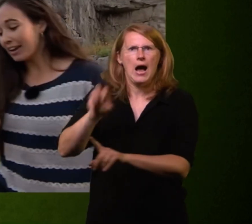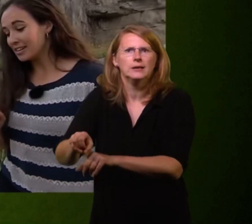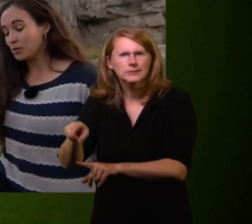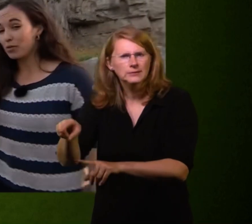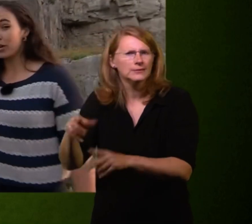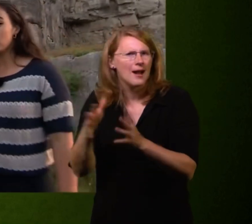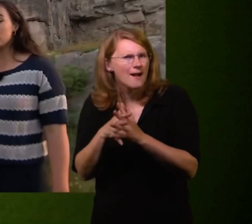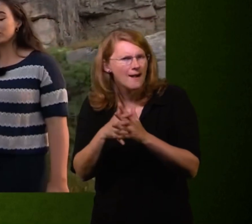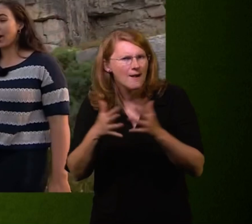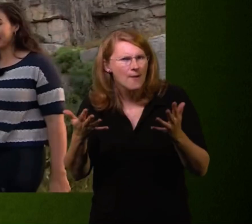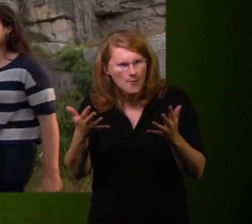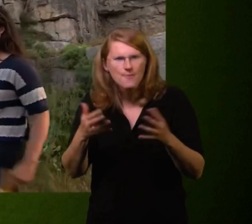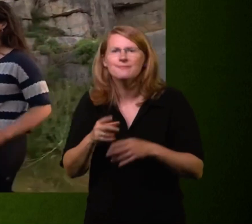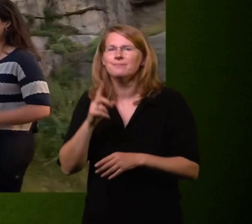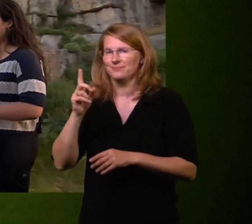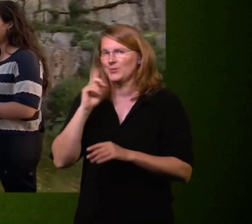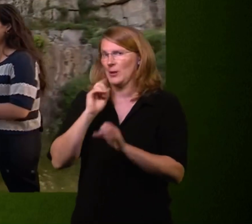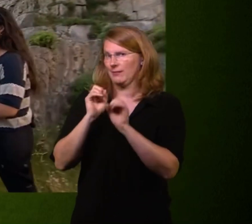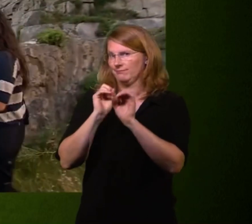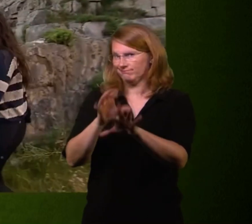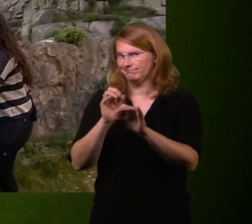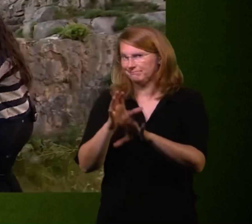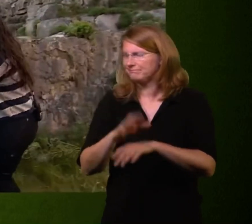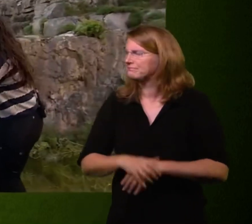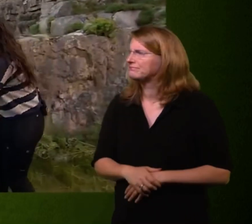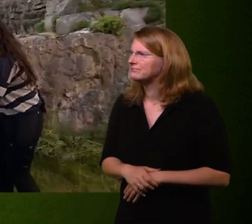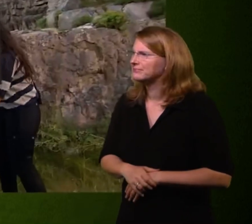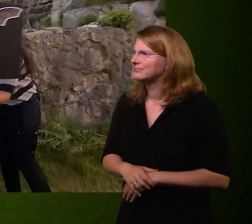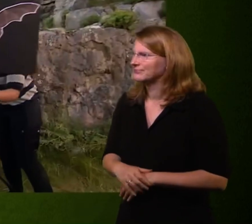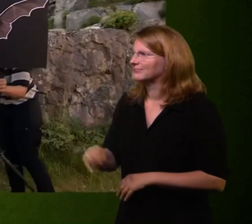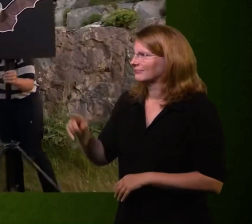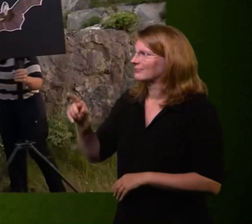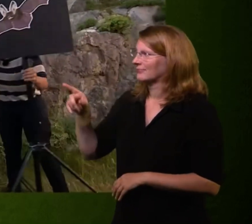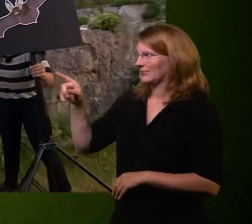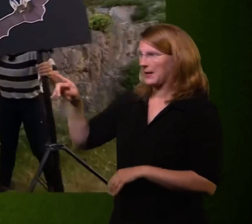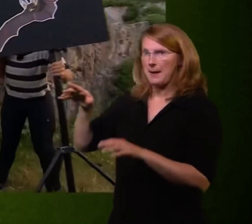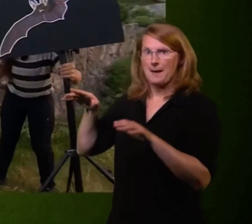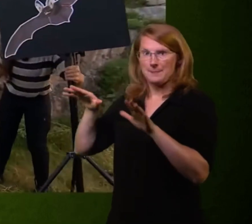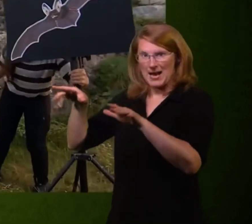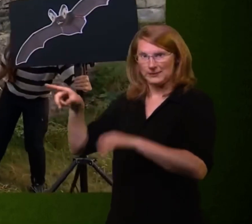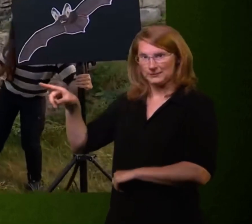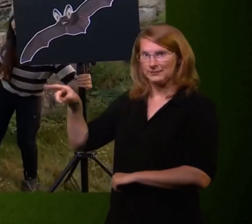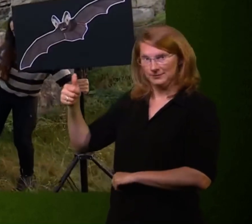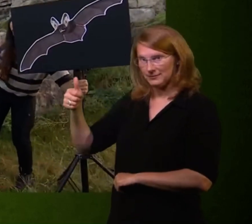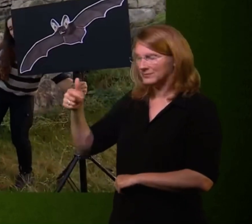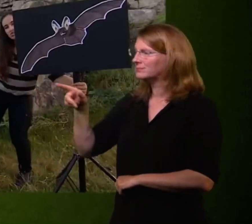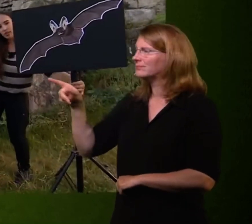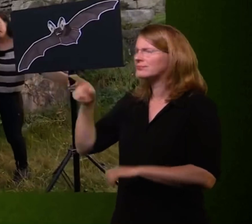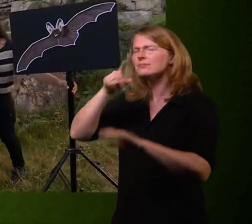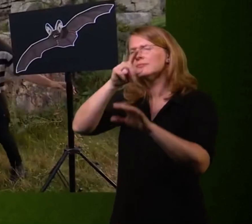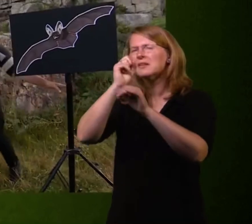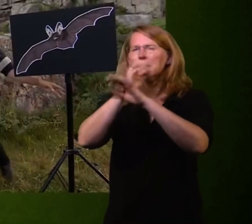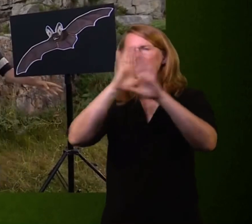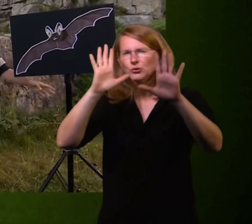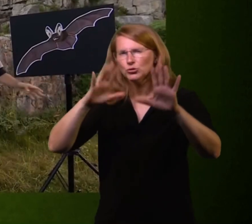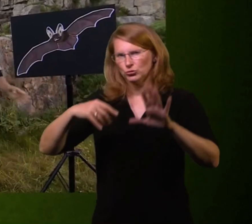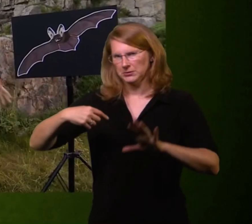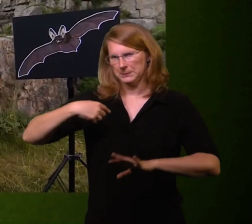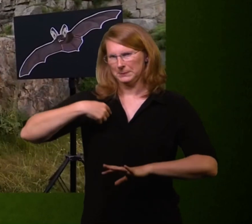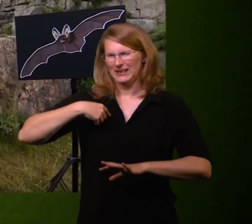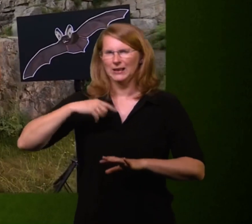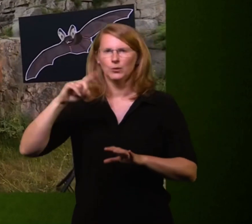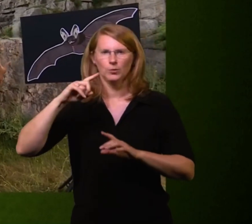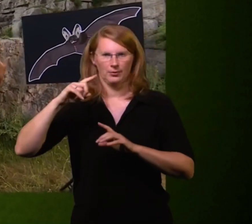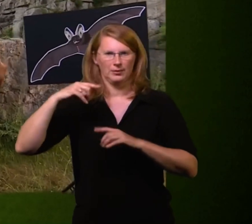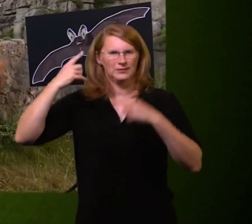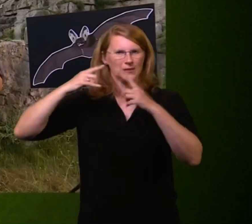question, and there's some really cool science to explain it. So let me move my bat over here. Now, imagine, use your imagination here,